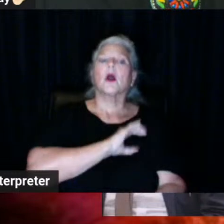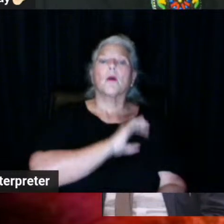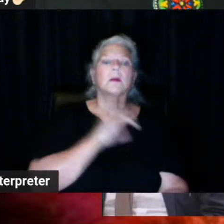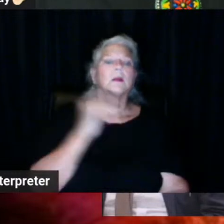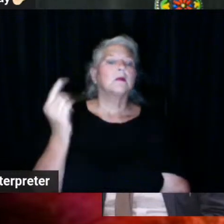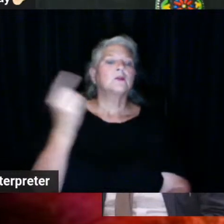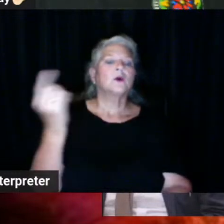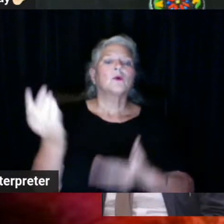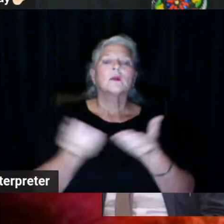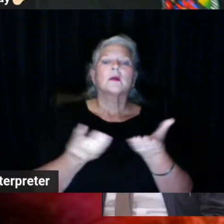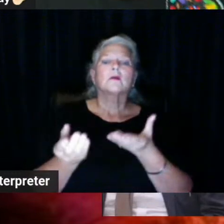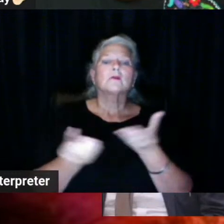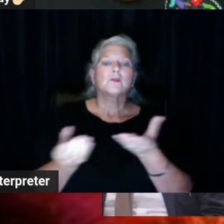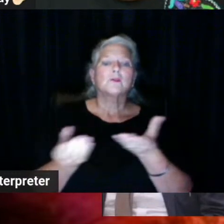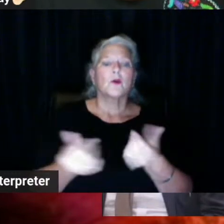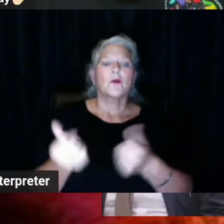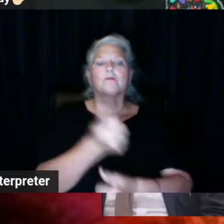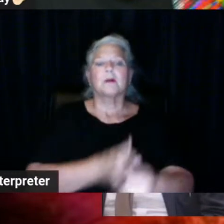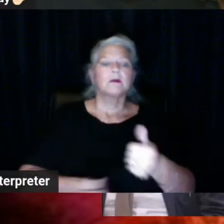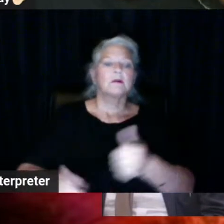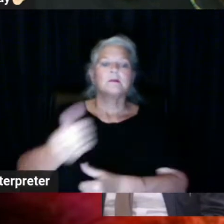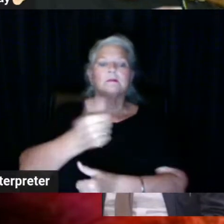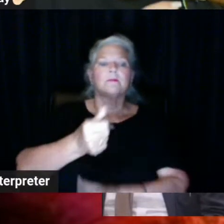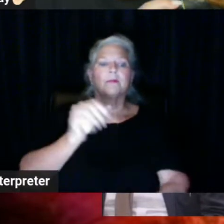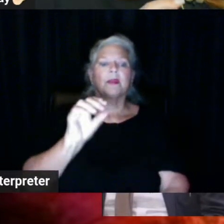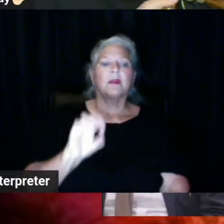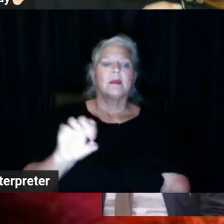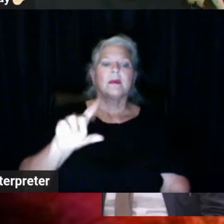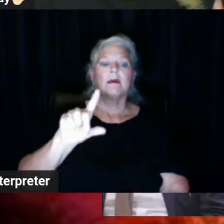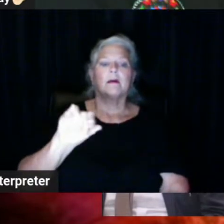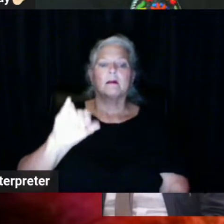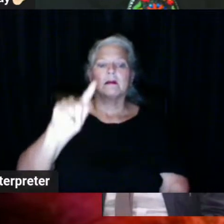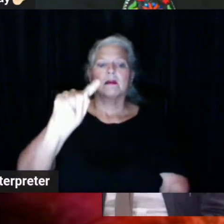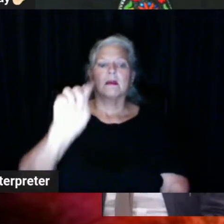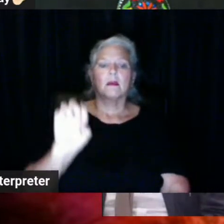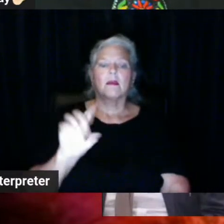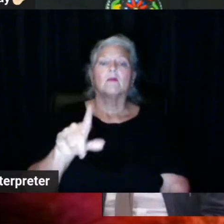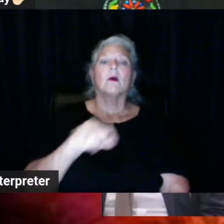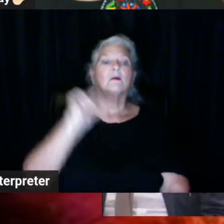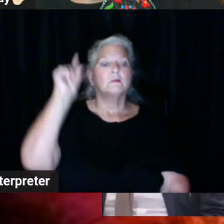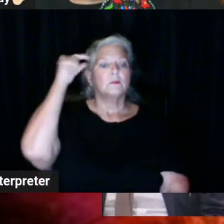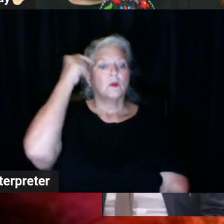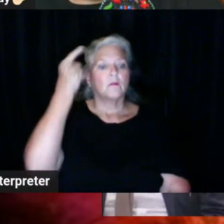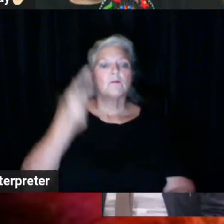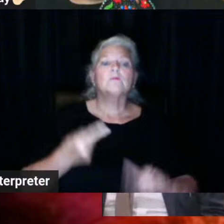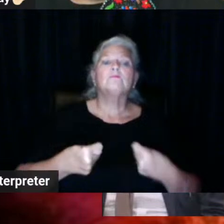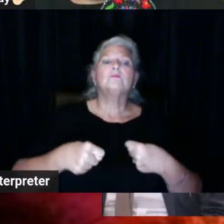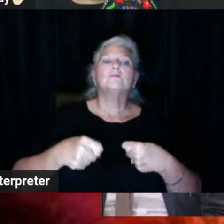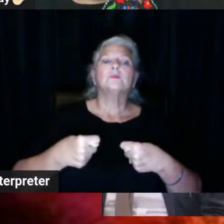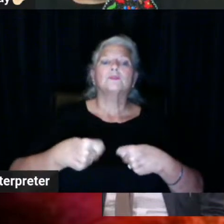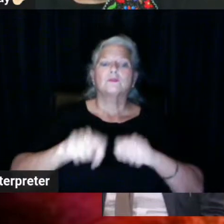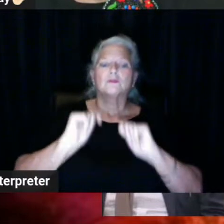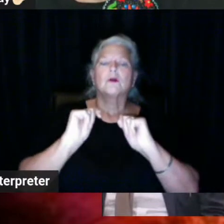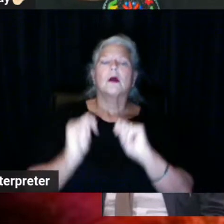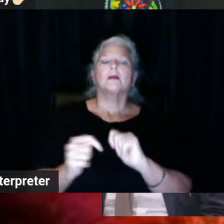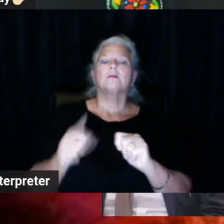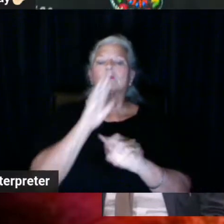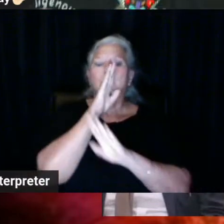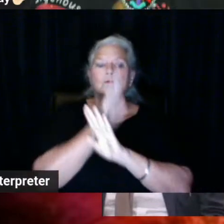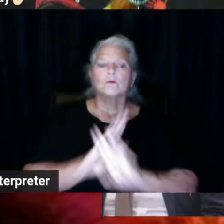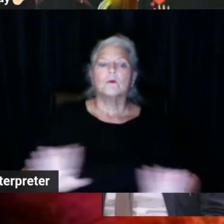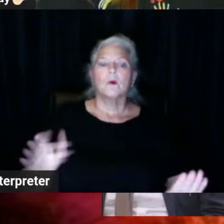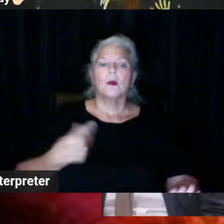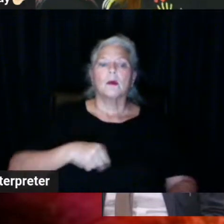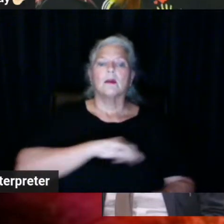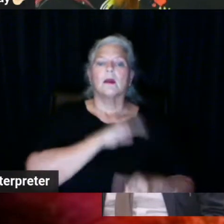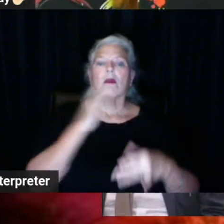entitled in our governance try to silence our concerns. Another driving force behind the revolution